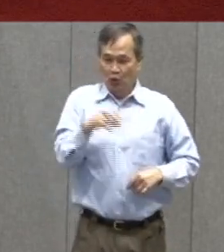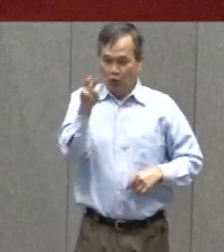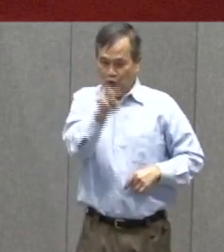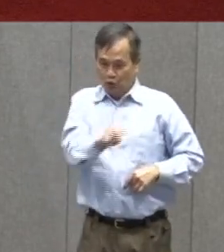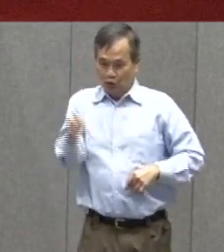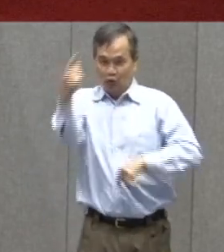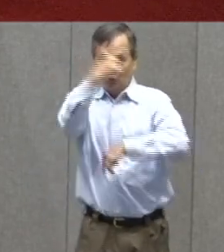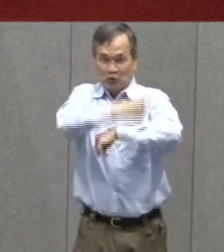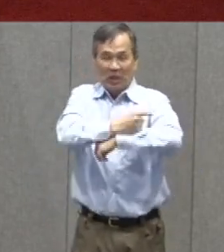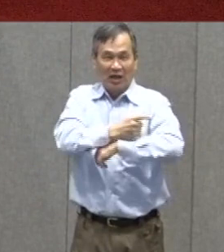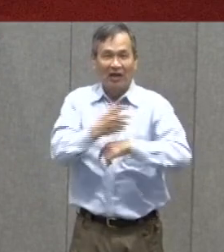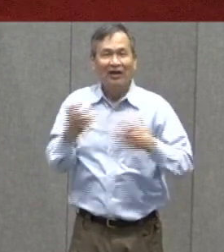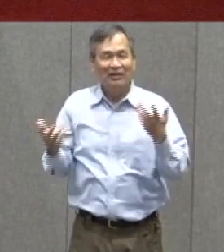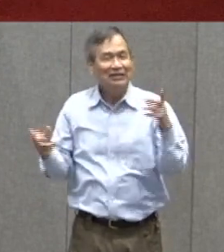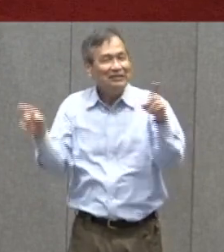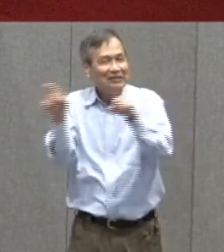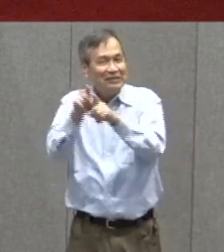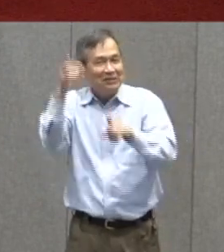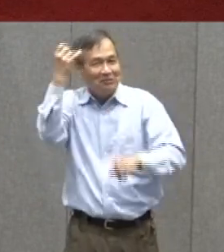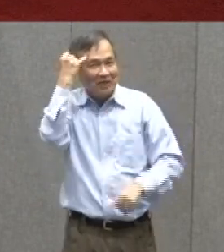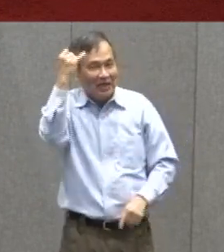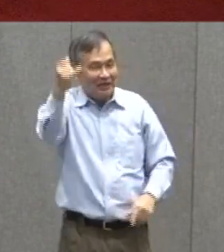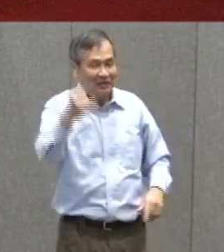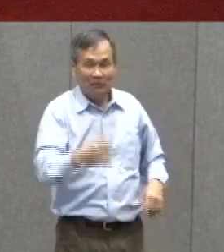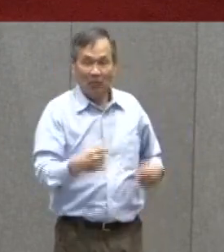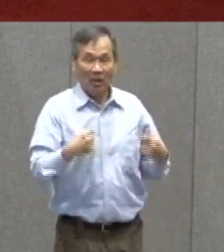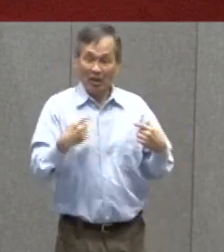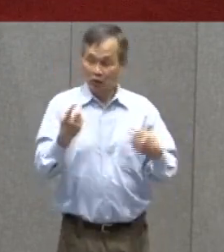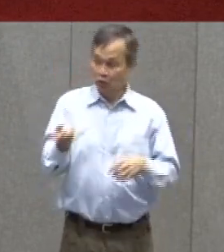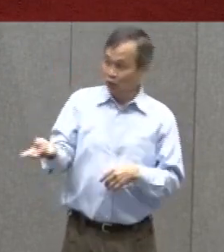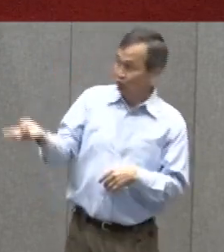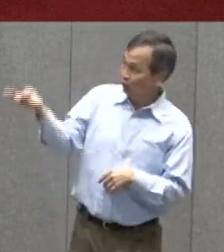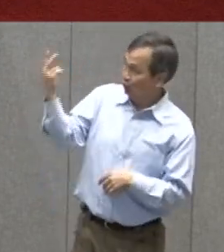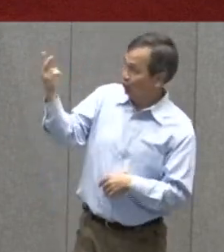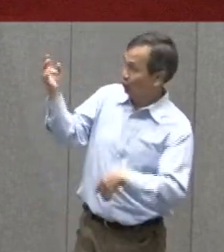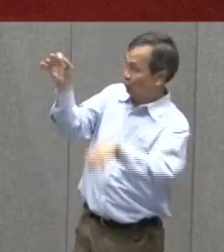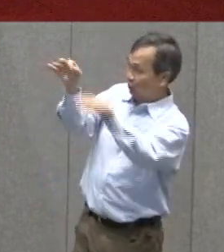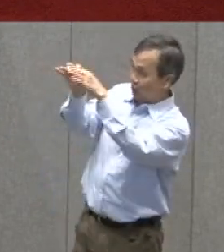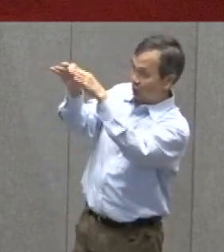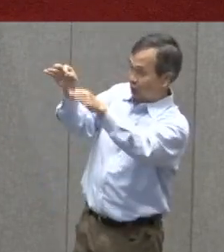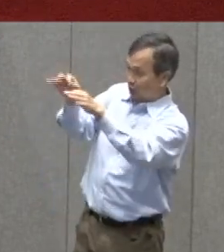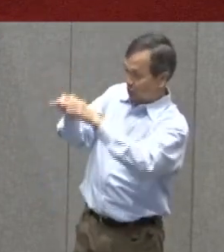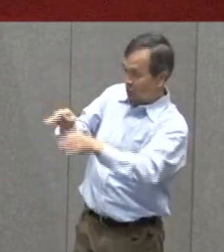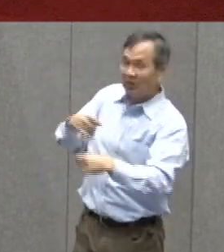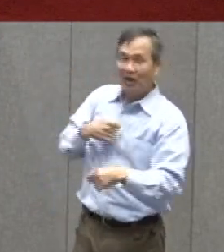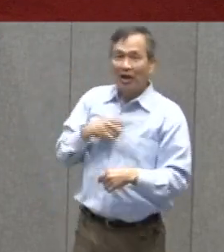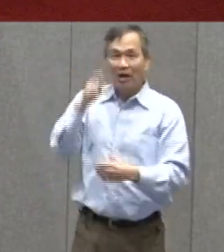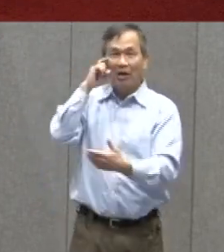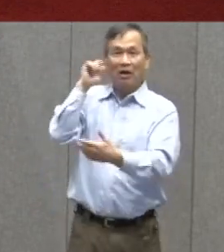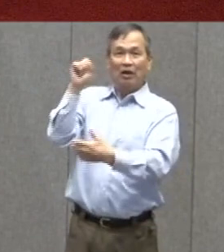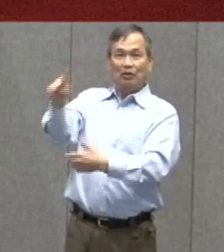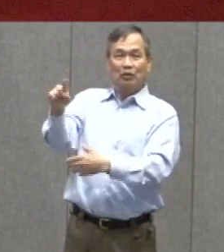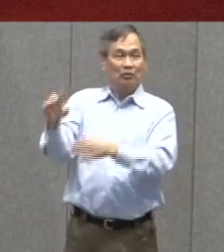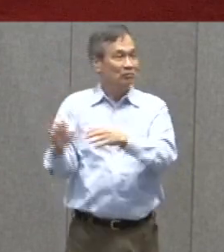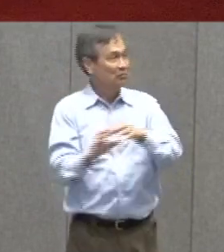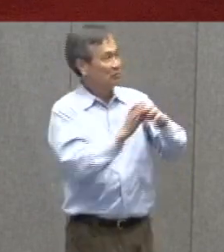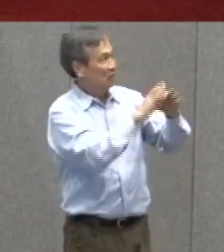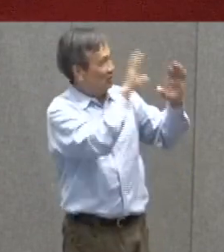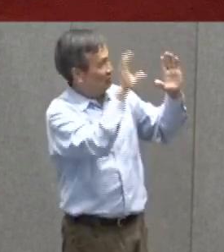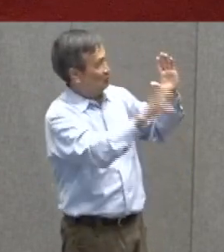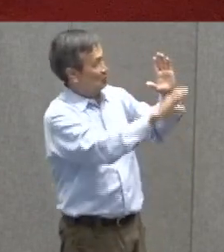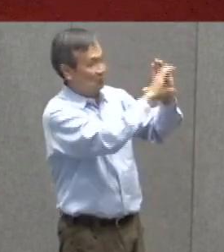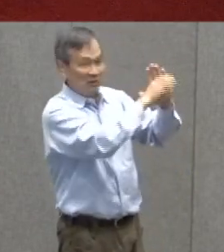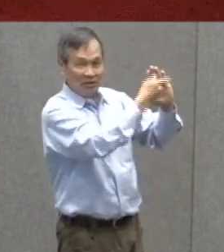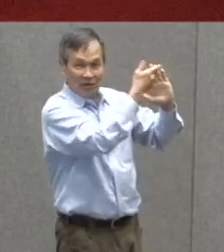today. So these are two that I noticed in regards to our photograph.